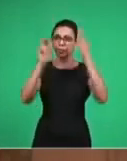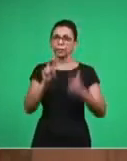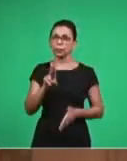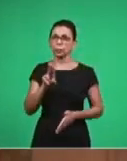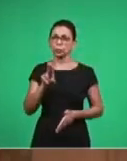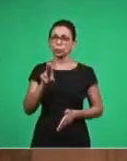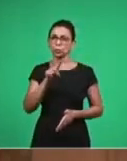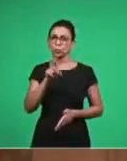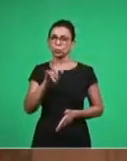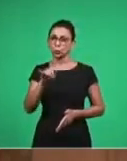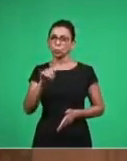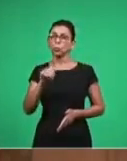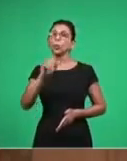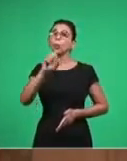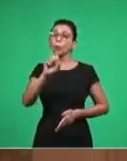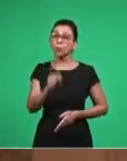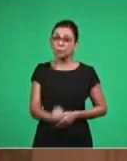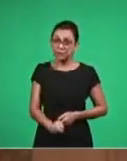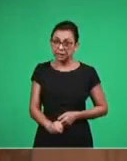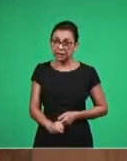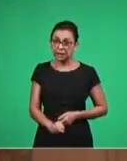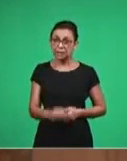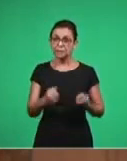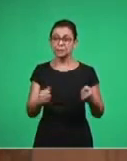And he recognized this.